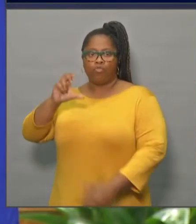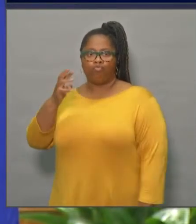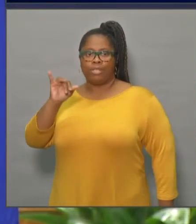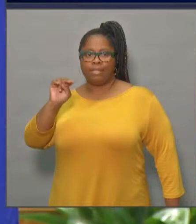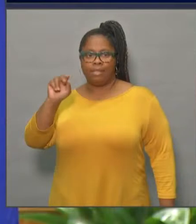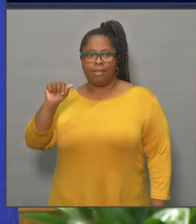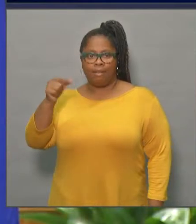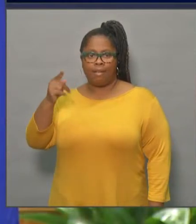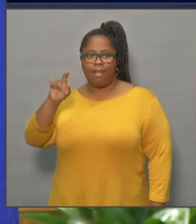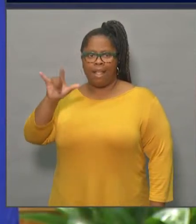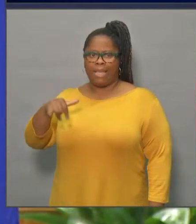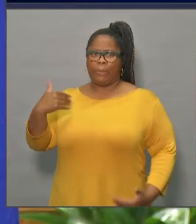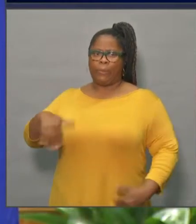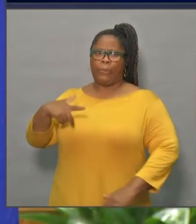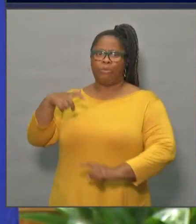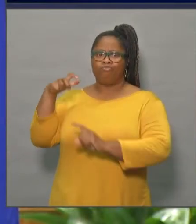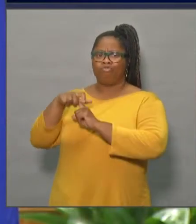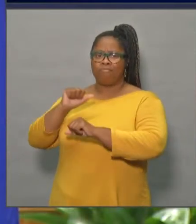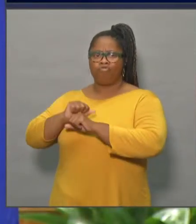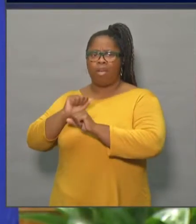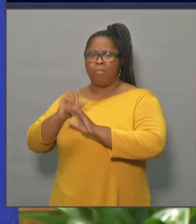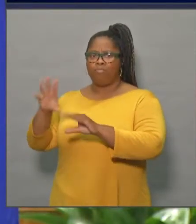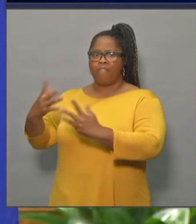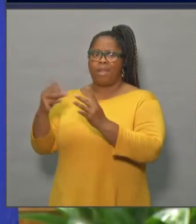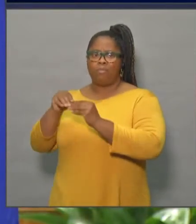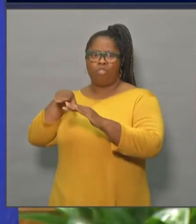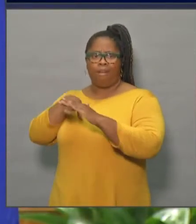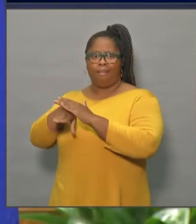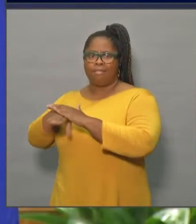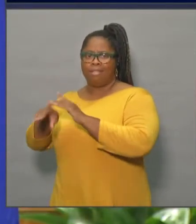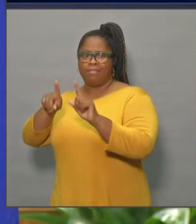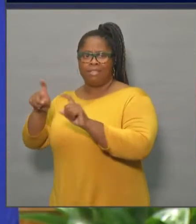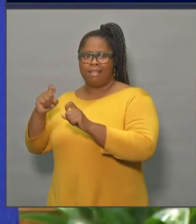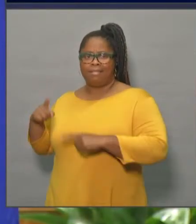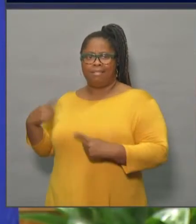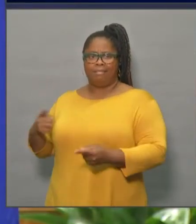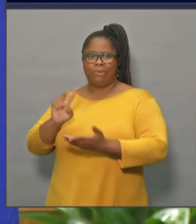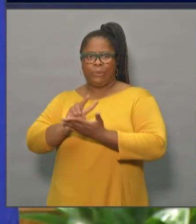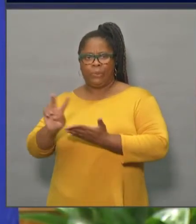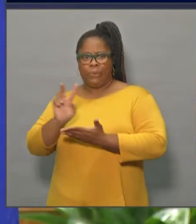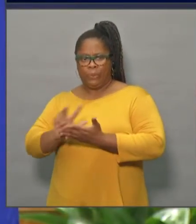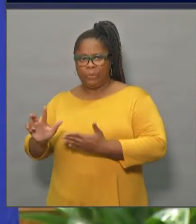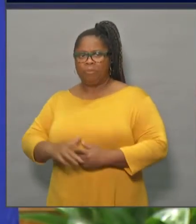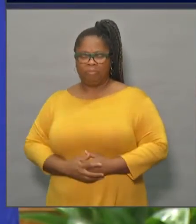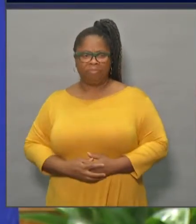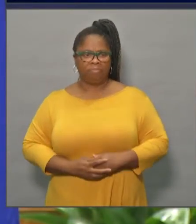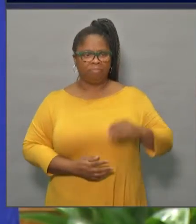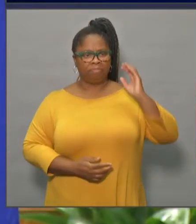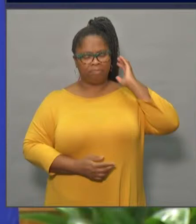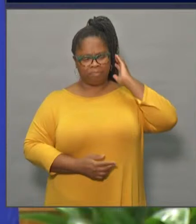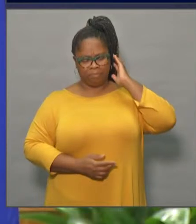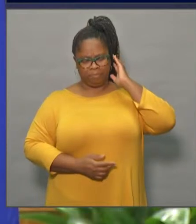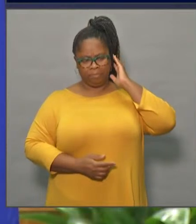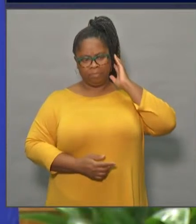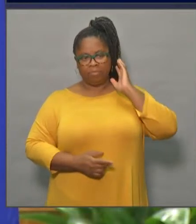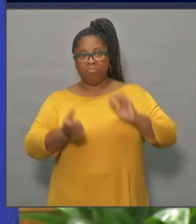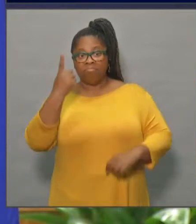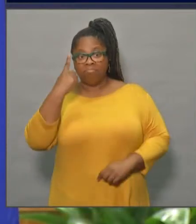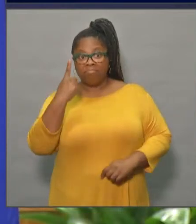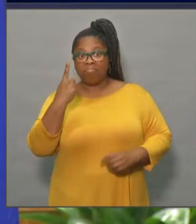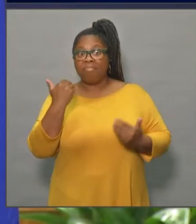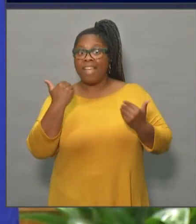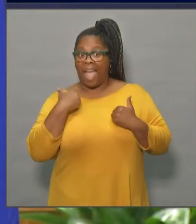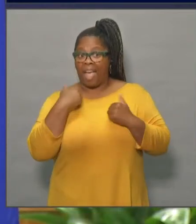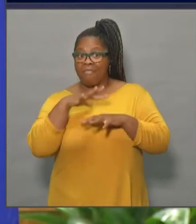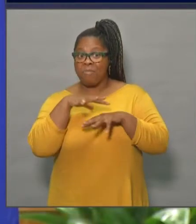an extraordinary job increasing access to testing over the last couple of weeks. There are, as a reminder, appointments that